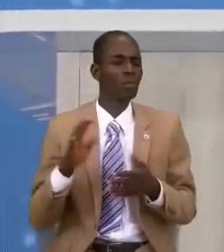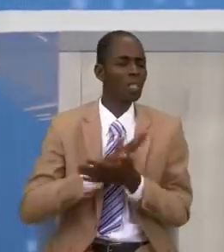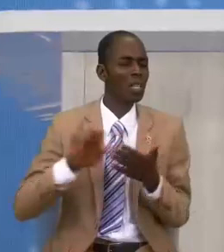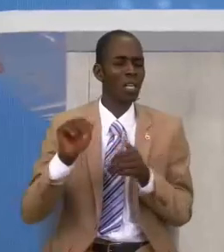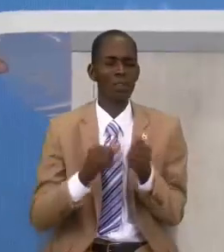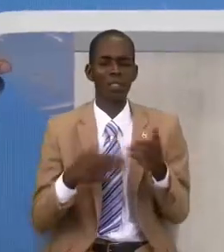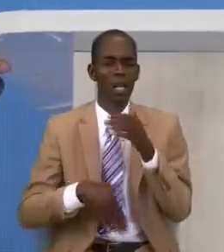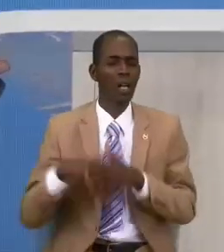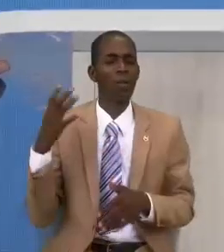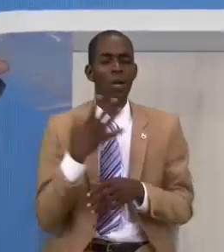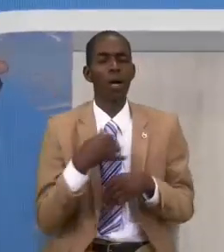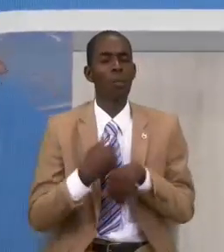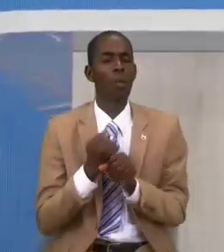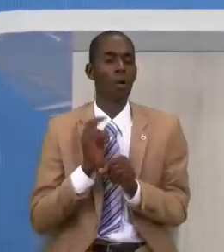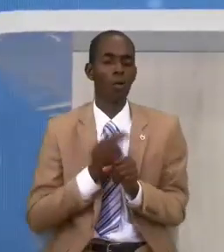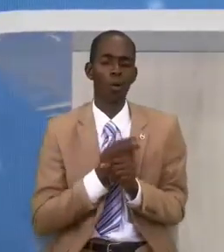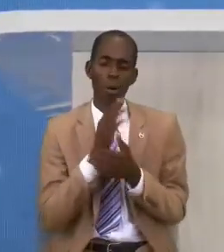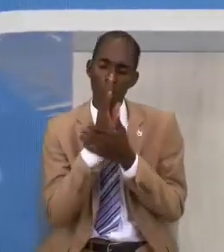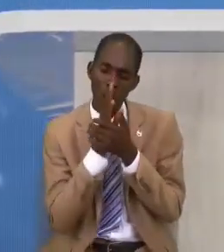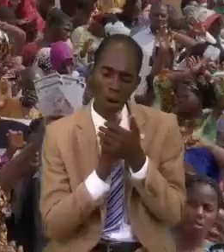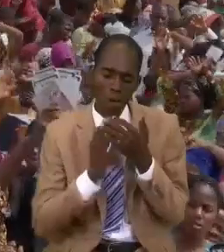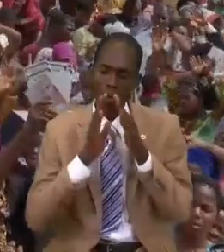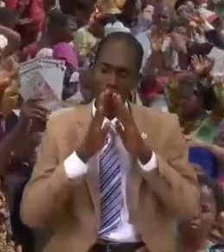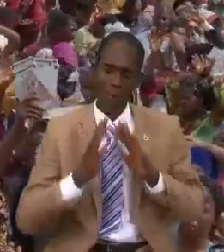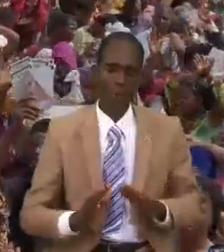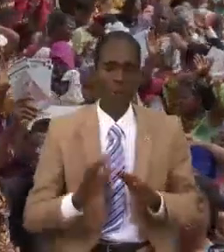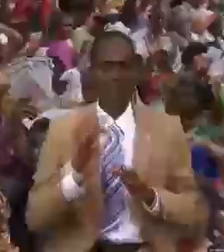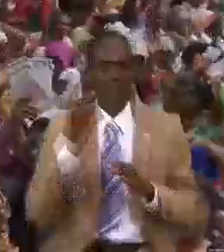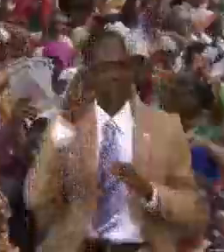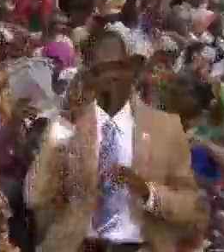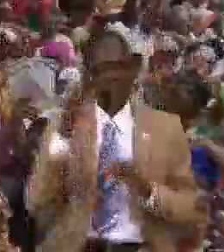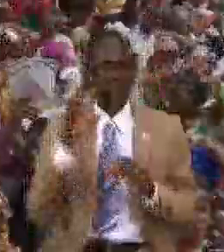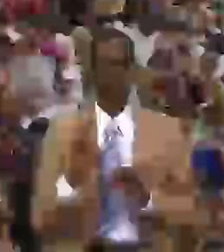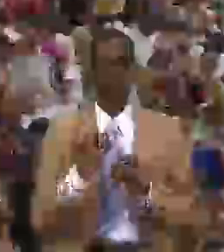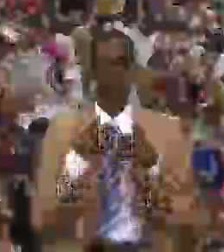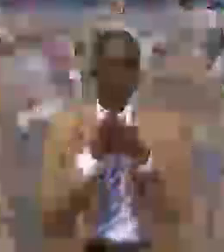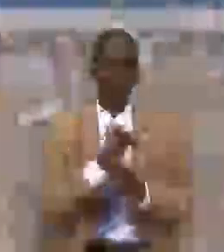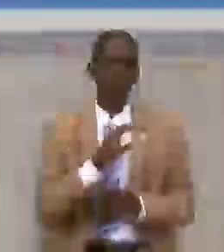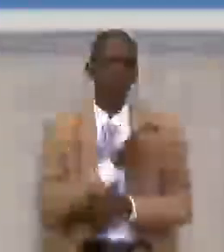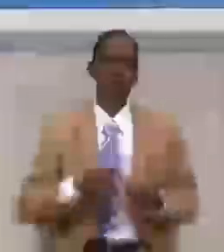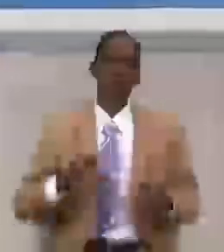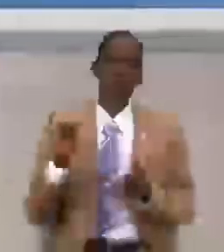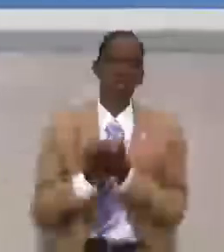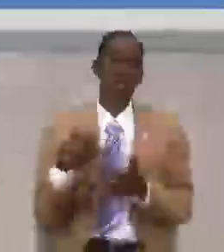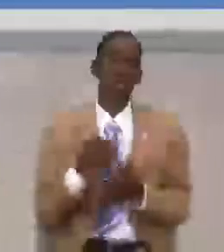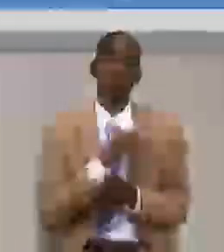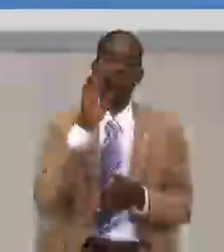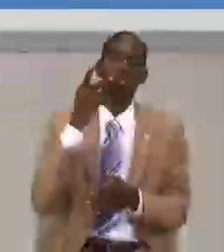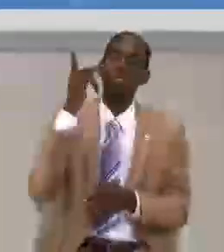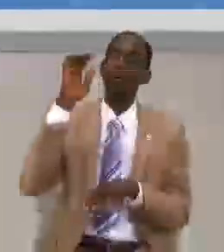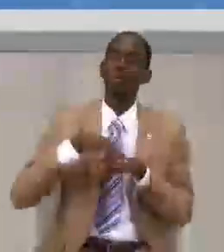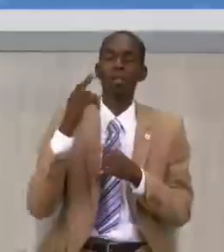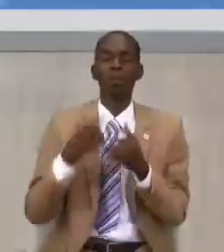of Christ that will see him on that final day. Thank you, Lord, because we know you have answered. In